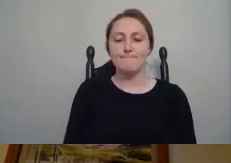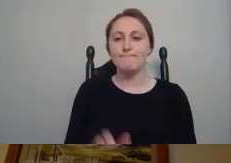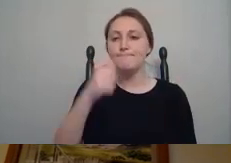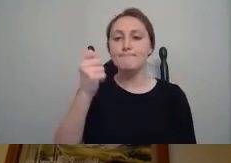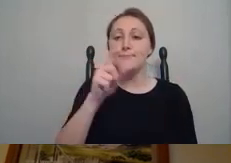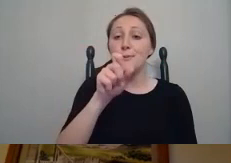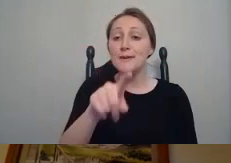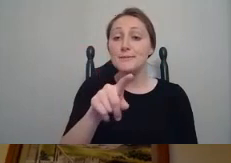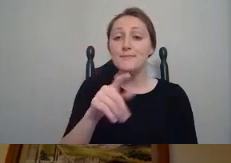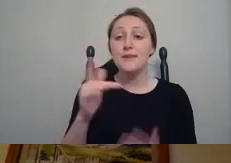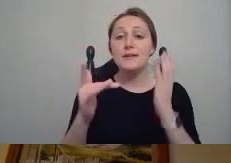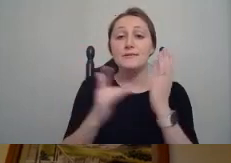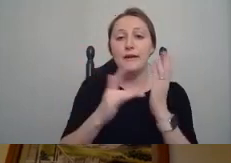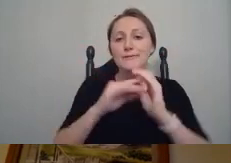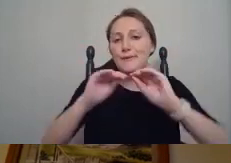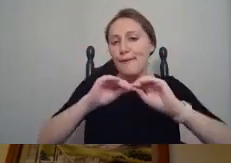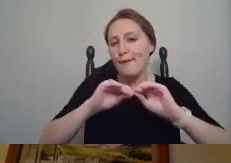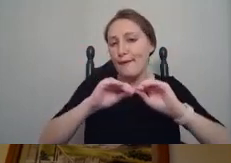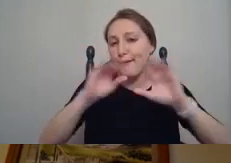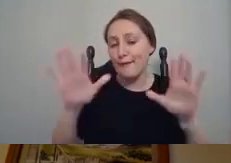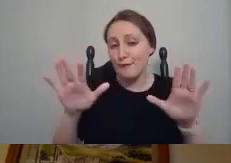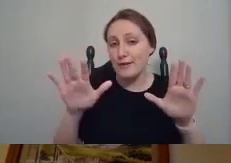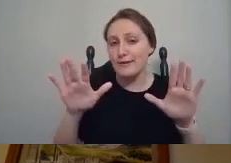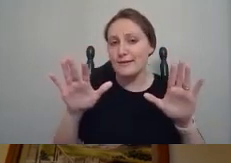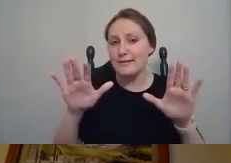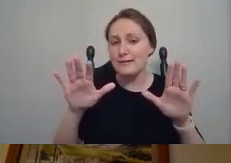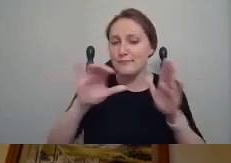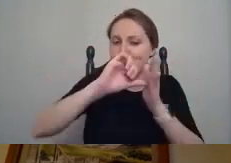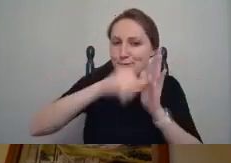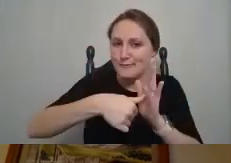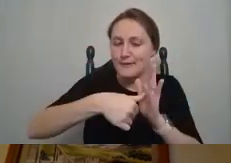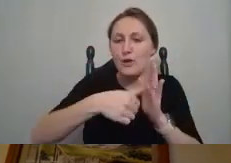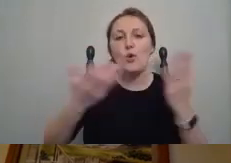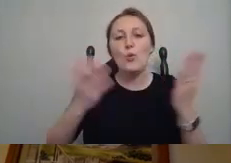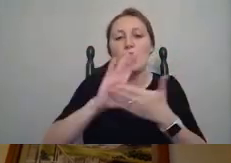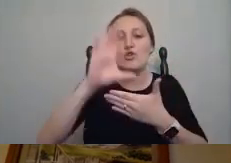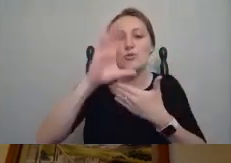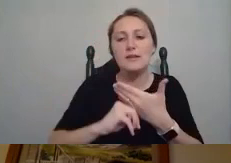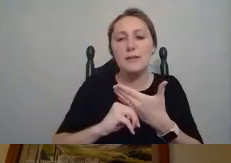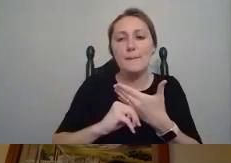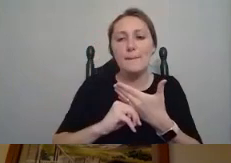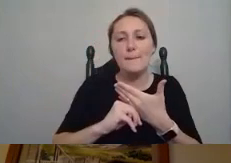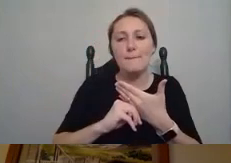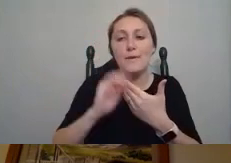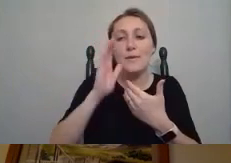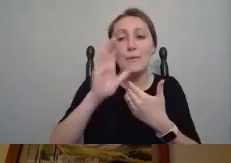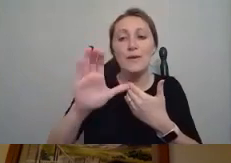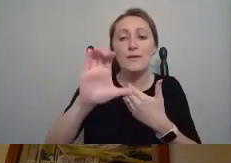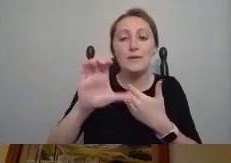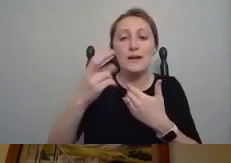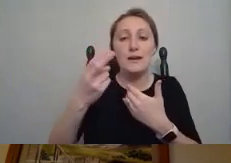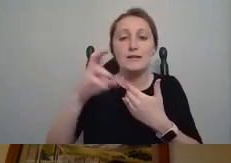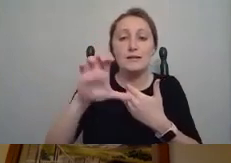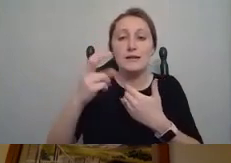question. Technology is obviously going to be featured heavily this year. What curriculum will Capitol Hill Cluster Schools